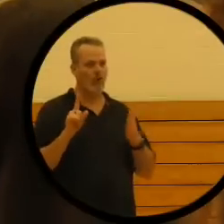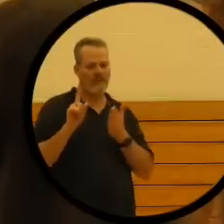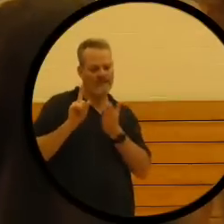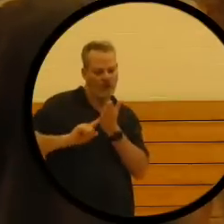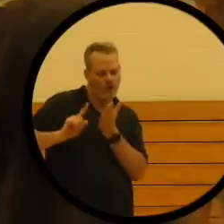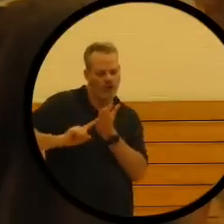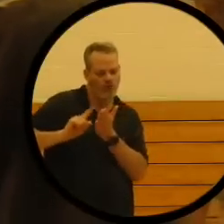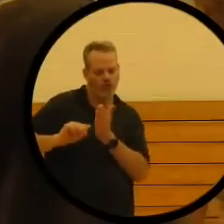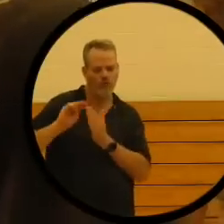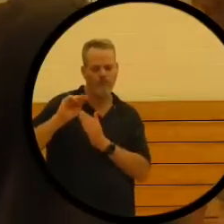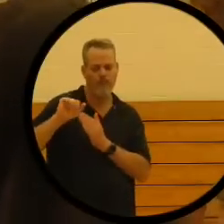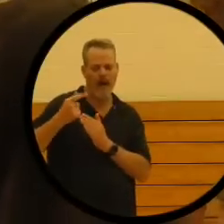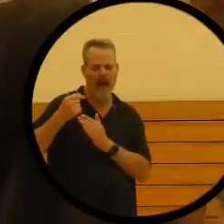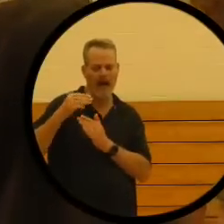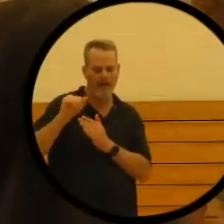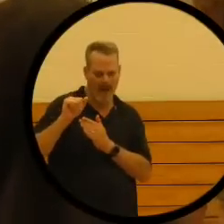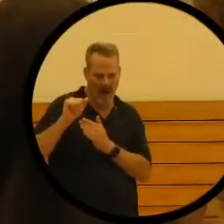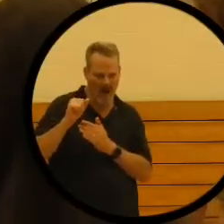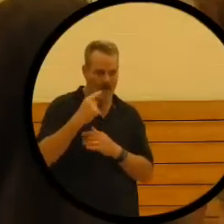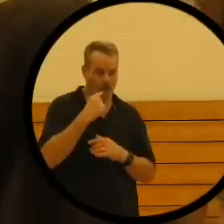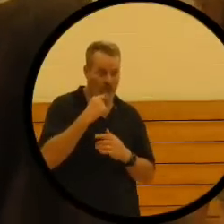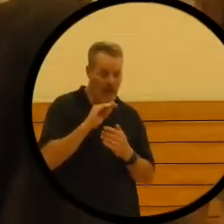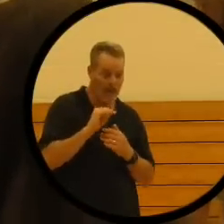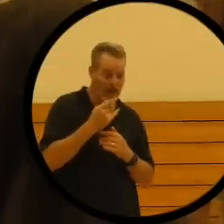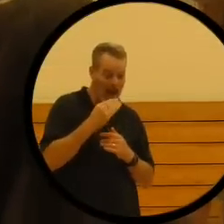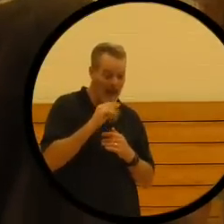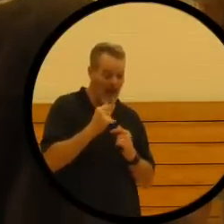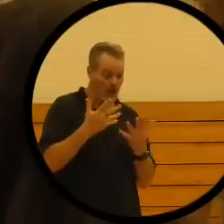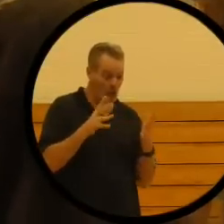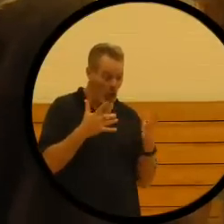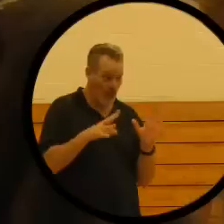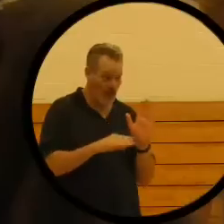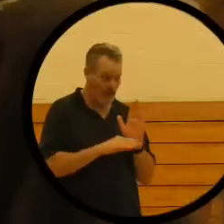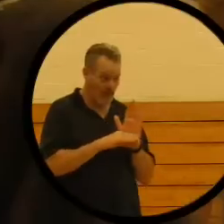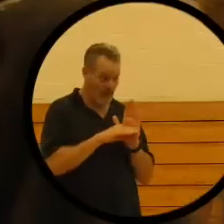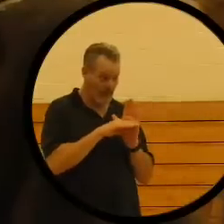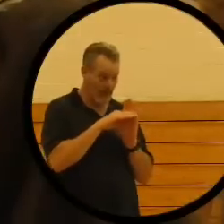the magma, and the magma is already collecting in one pool